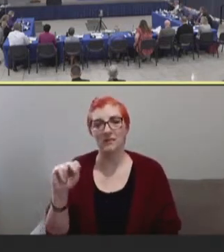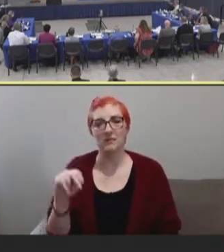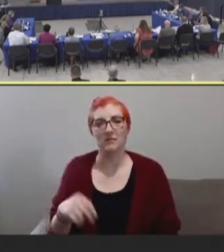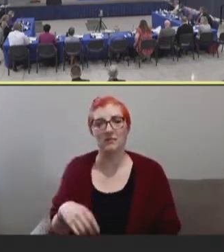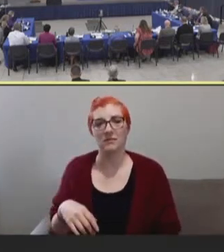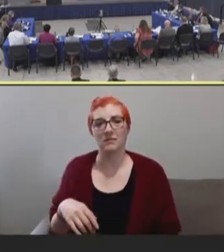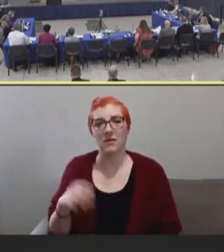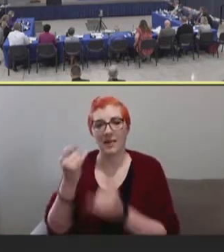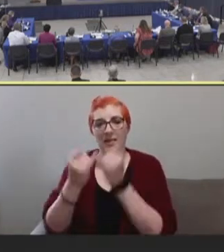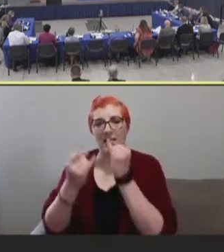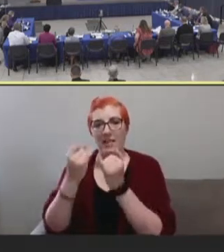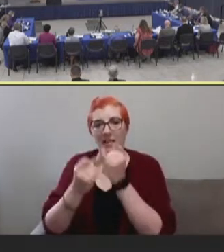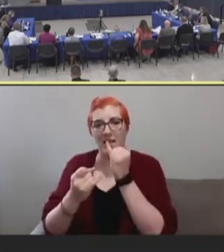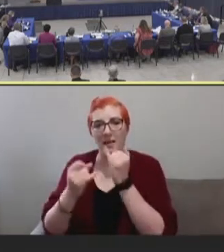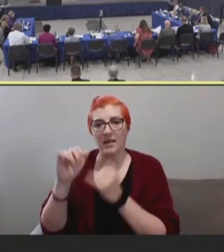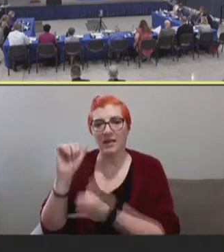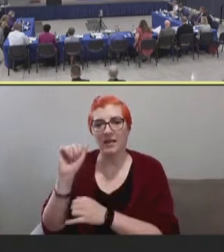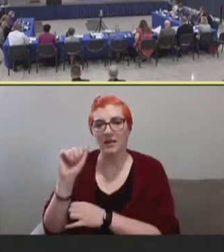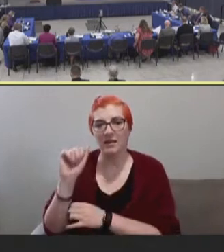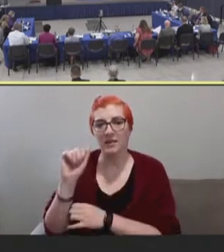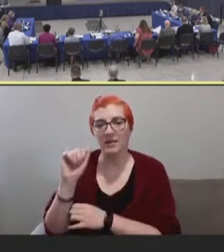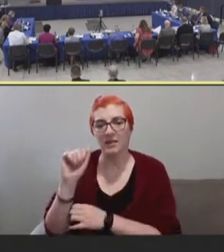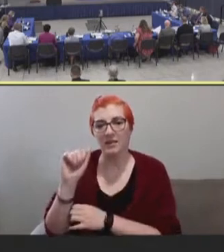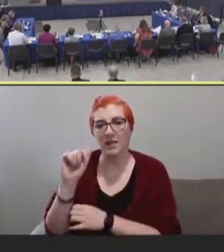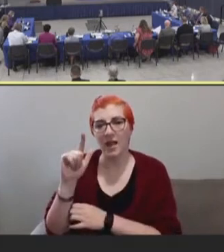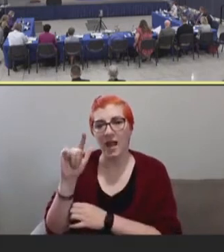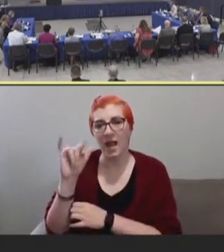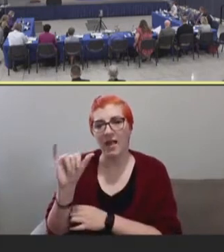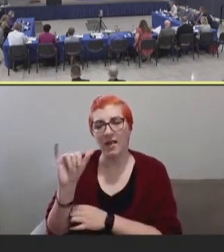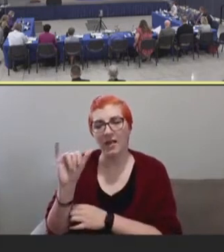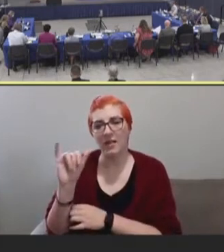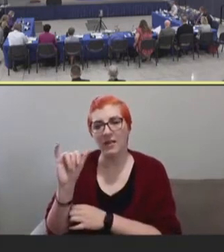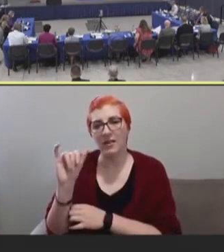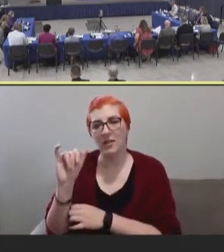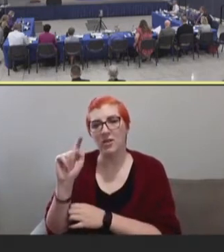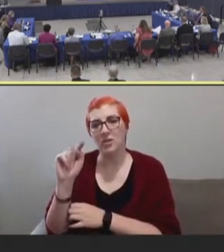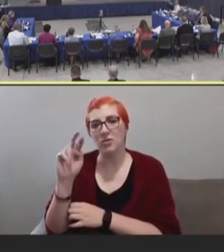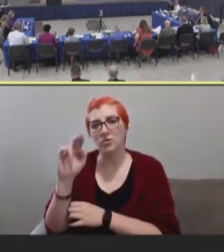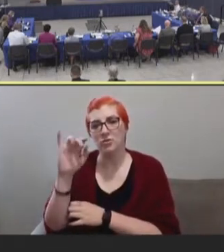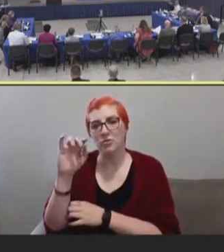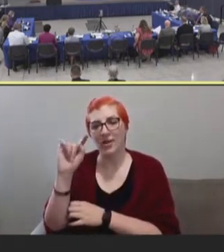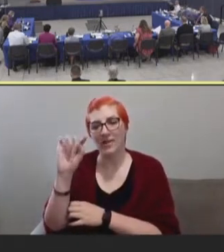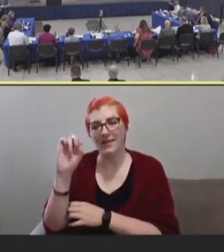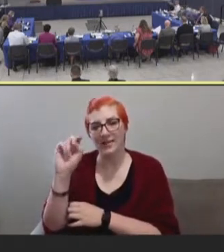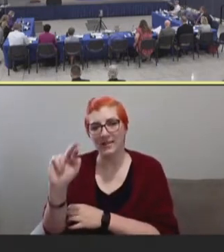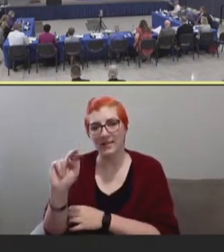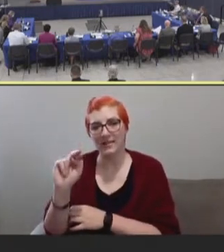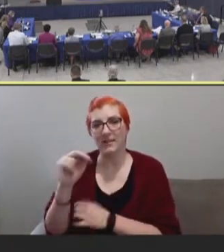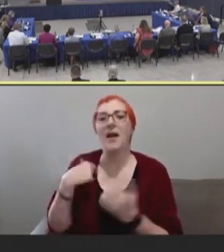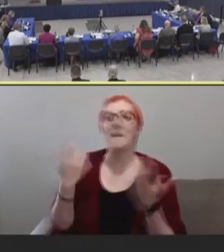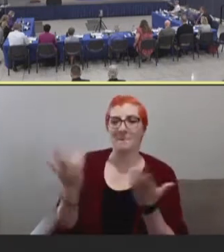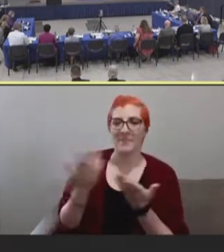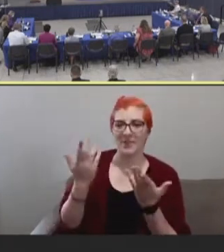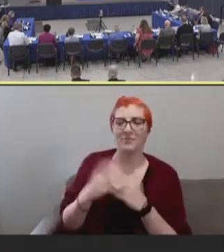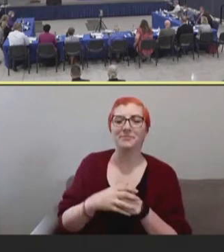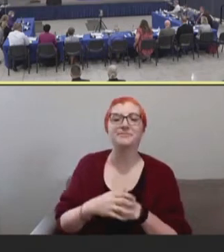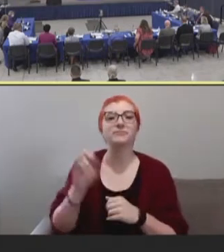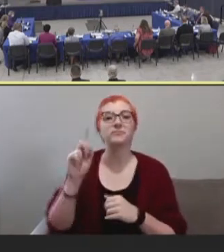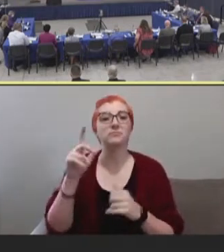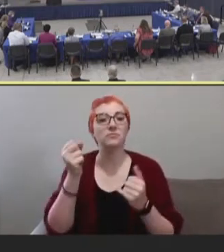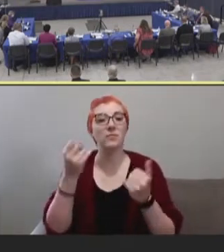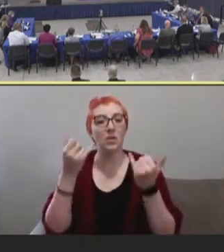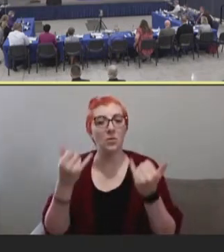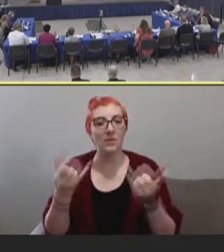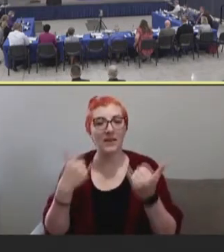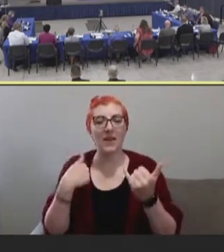And last but not least, Troy Knighton? Good morning. I'm here. So today we are